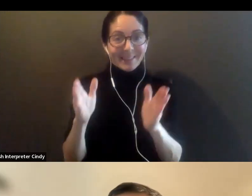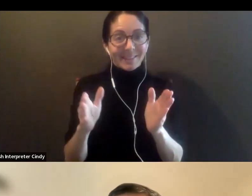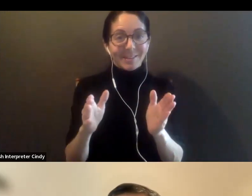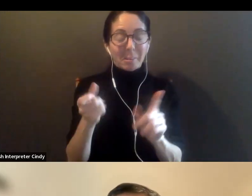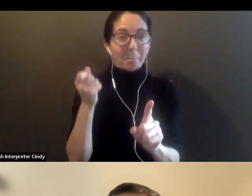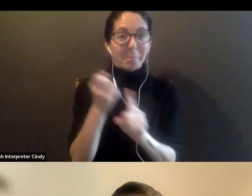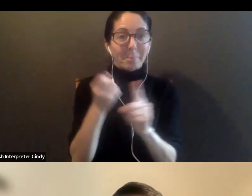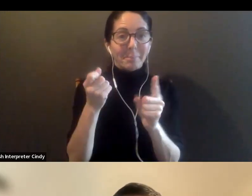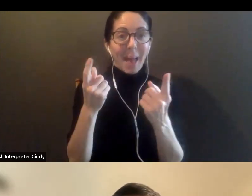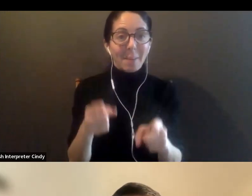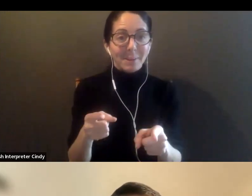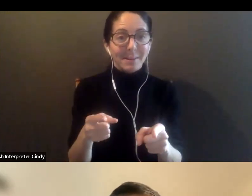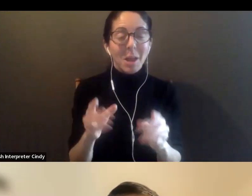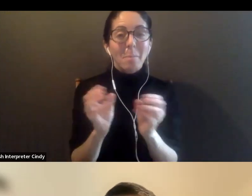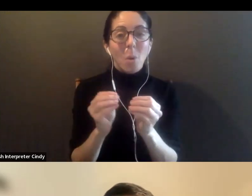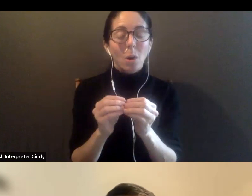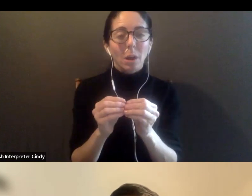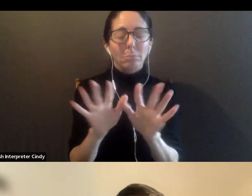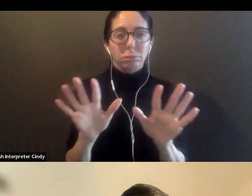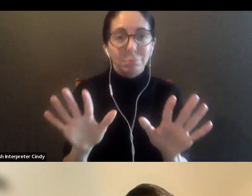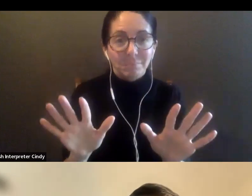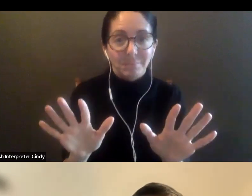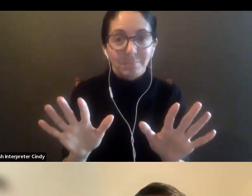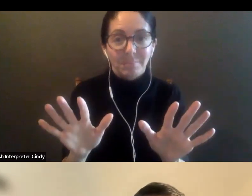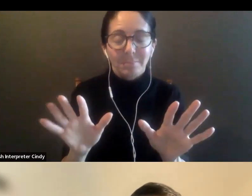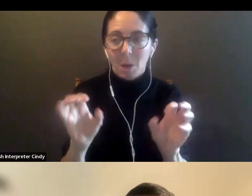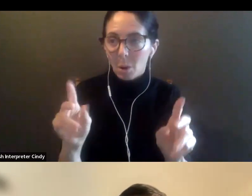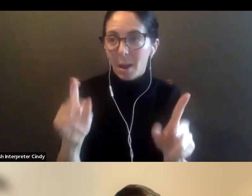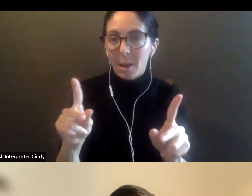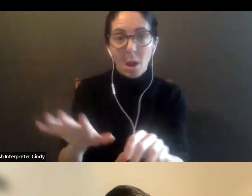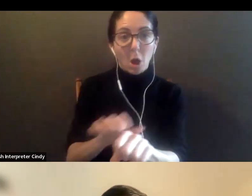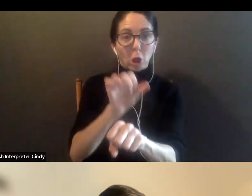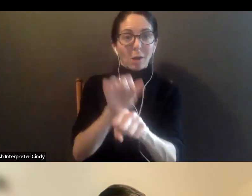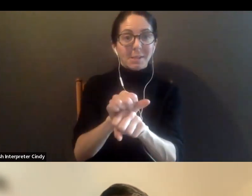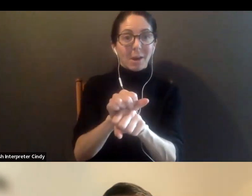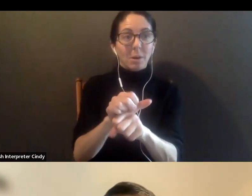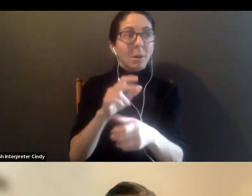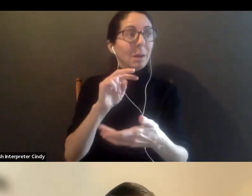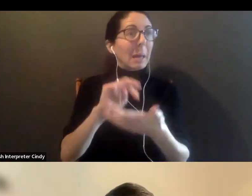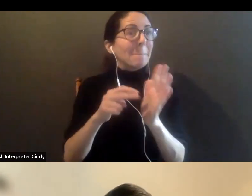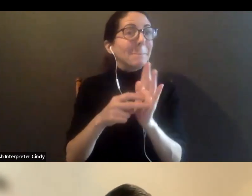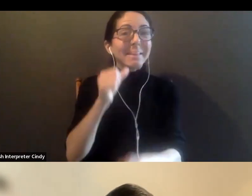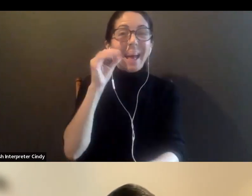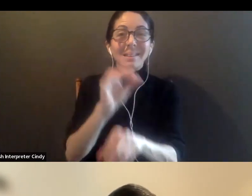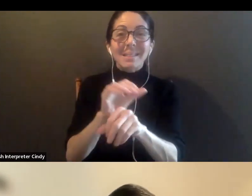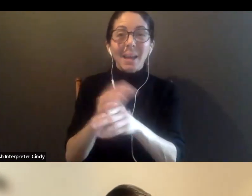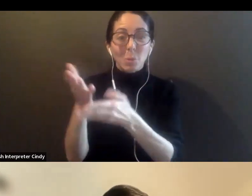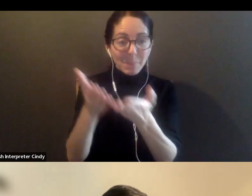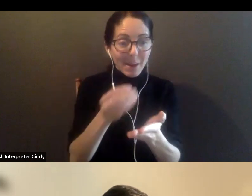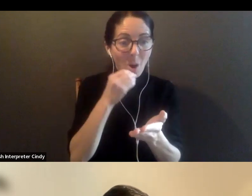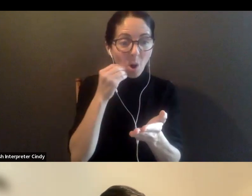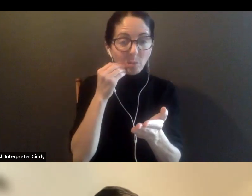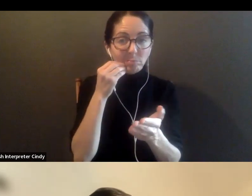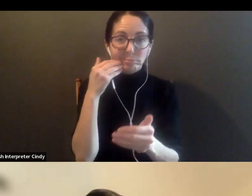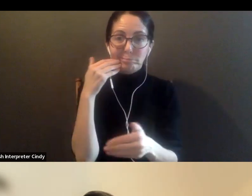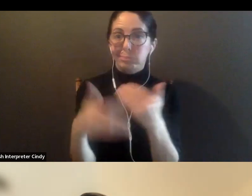the, okay, we're in lockdown, you need to work from home. Whatever you brought home the night before is how you're starting